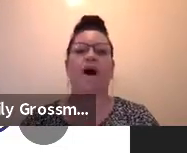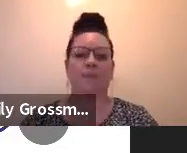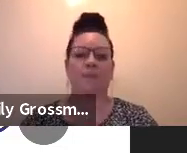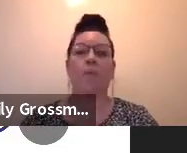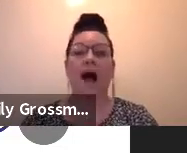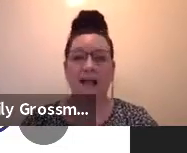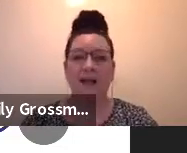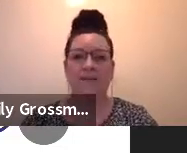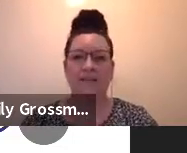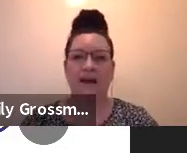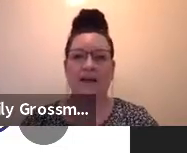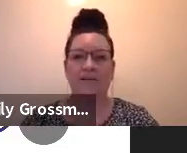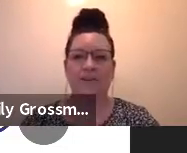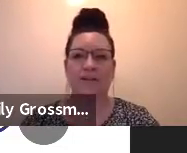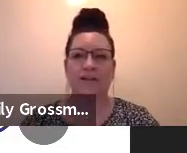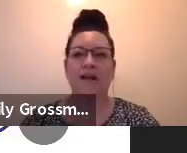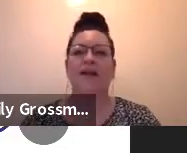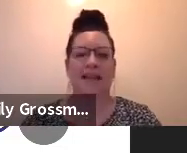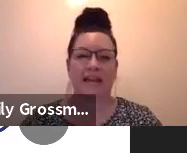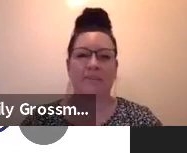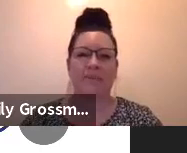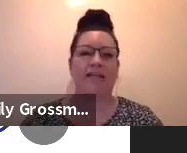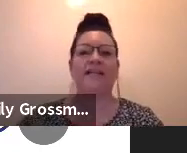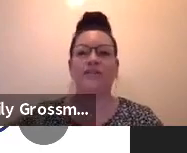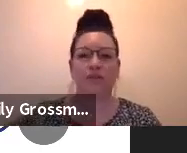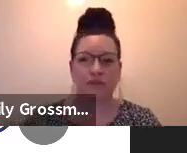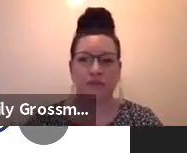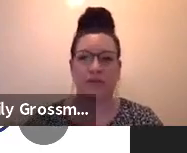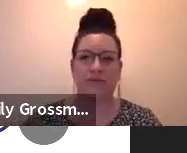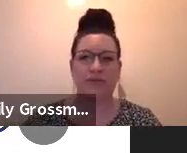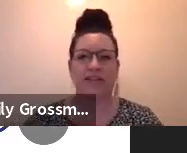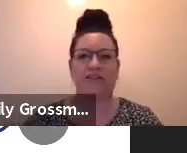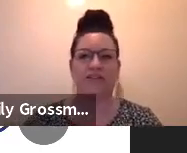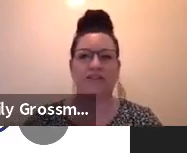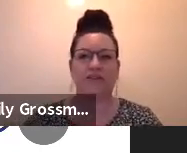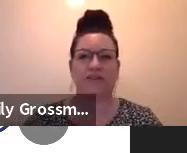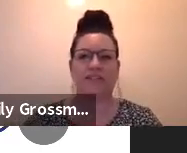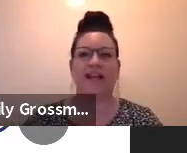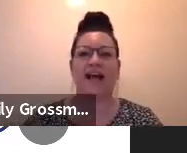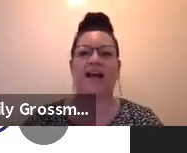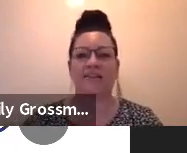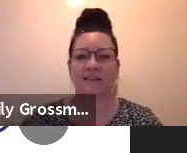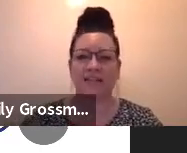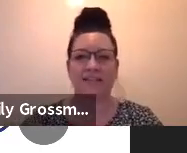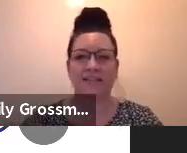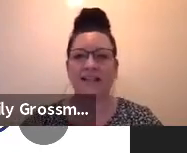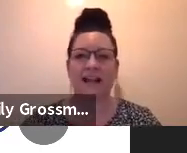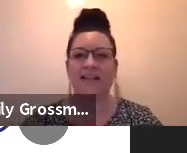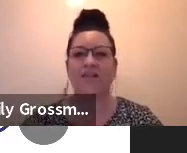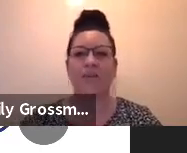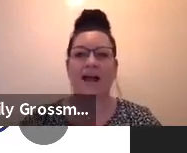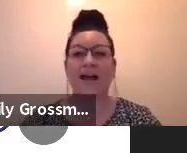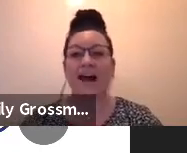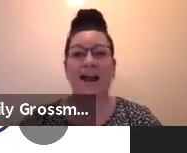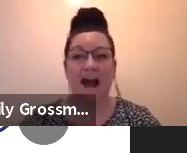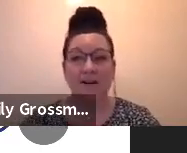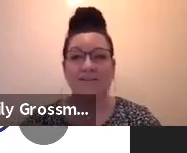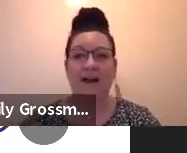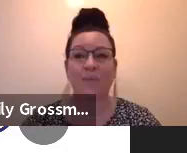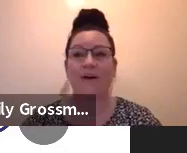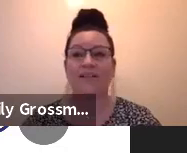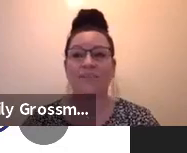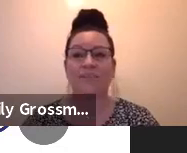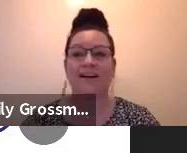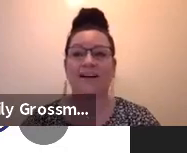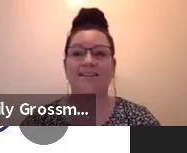fact, while I was in the hospital, they came in and interviewed me for the institution. And I like to say that the way I got out